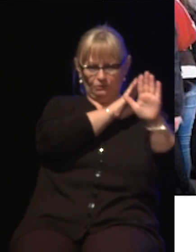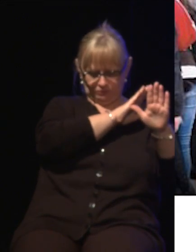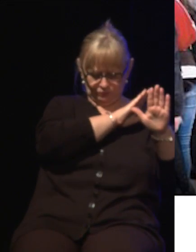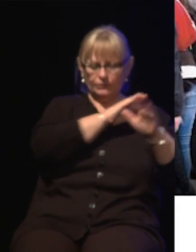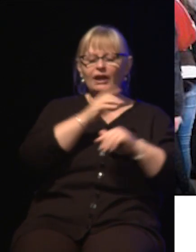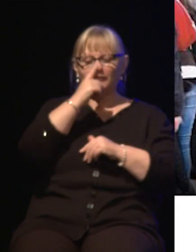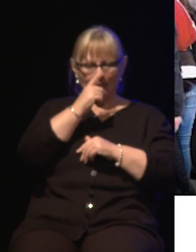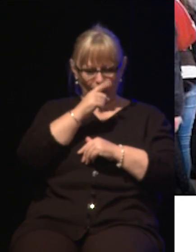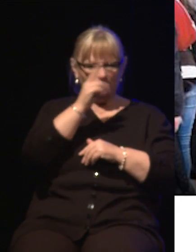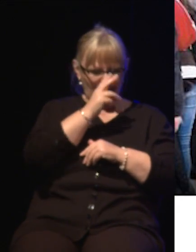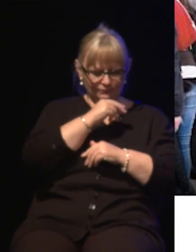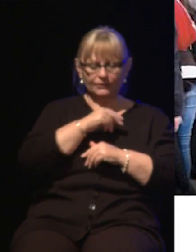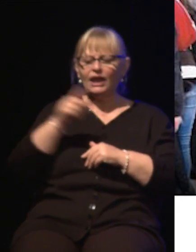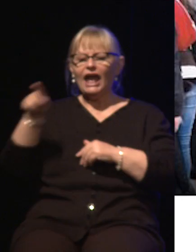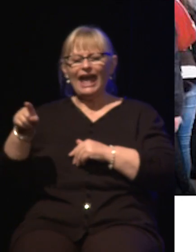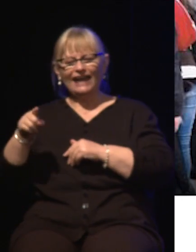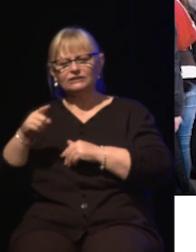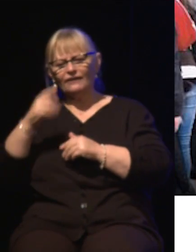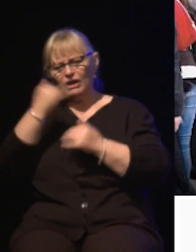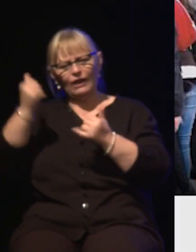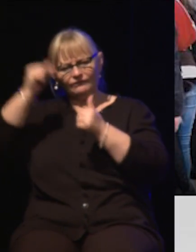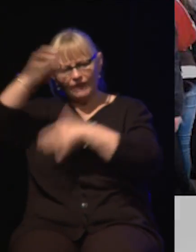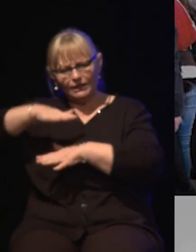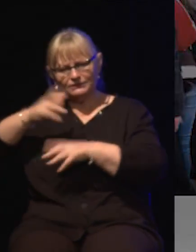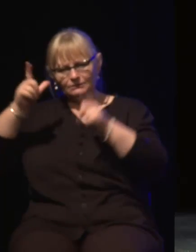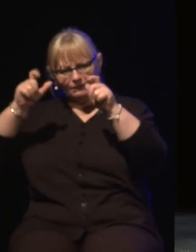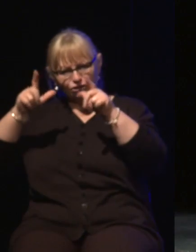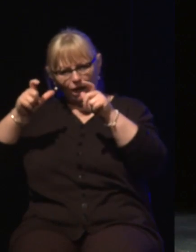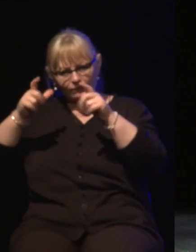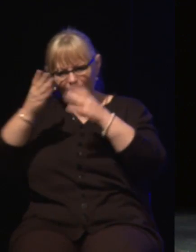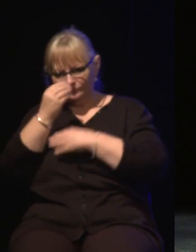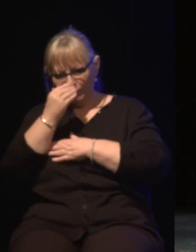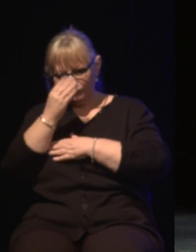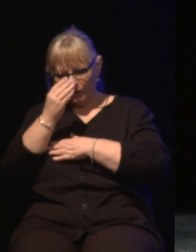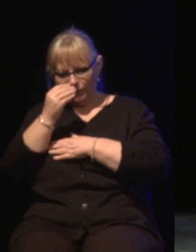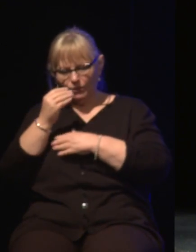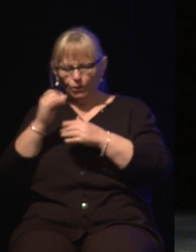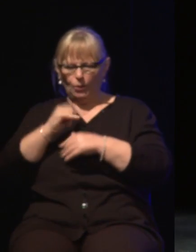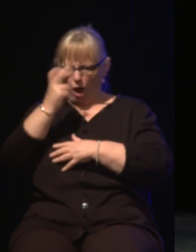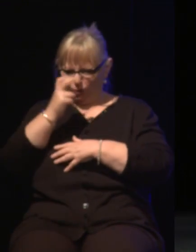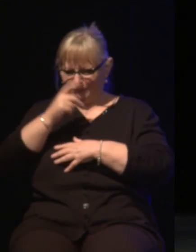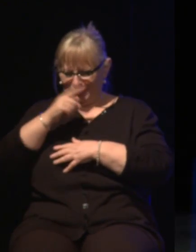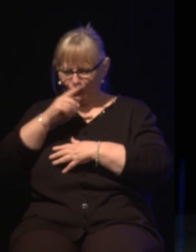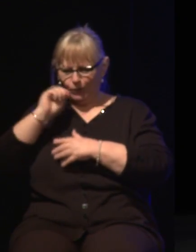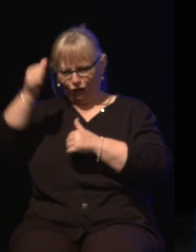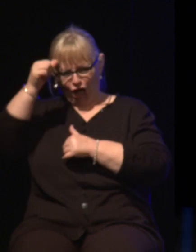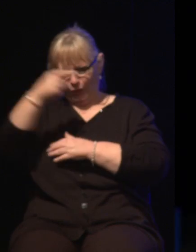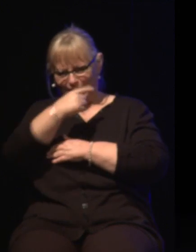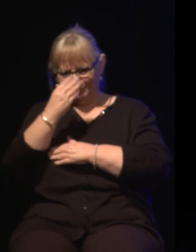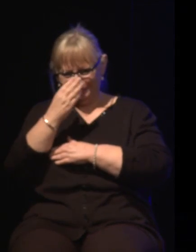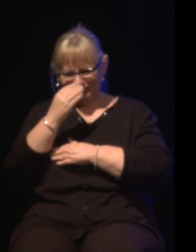side and a pretty iconic picture for those of us who are above a certain age of